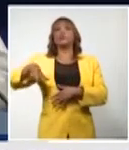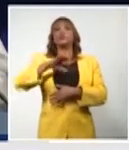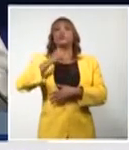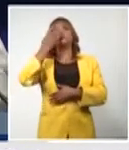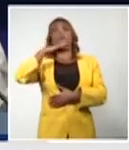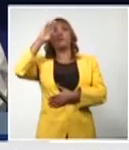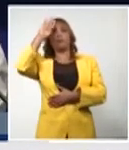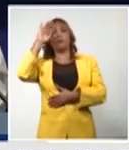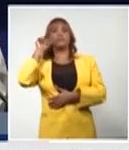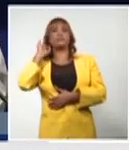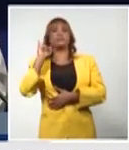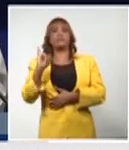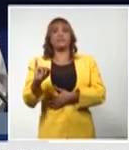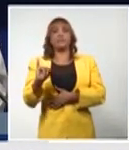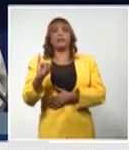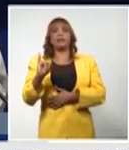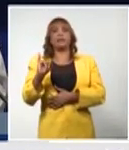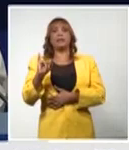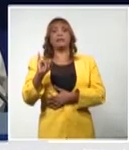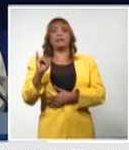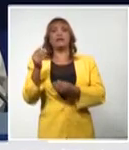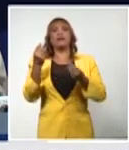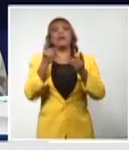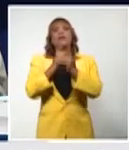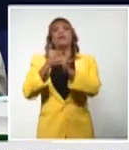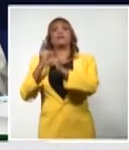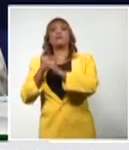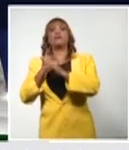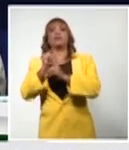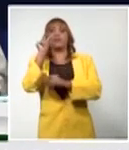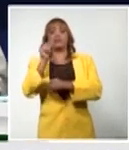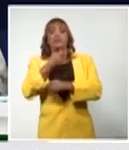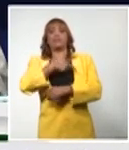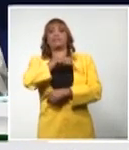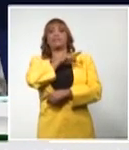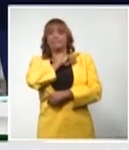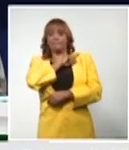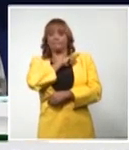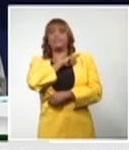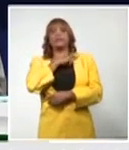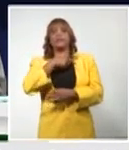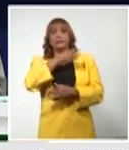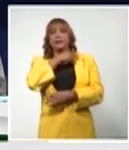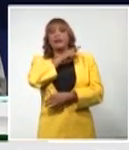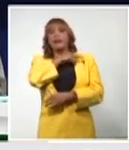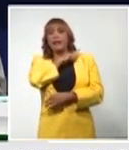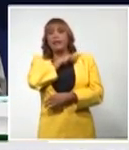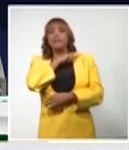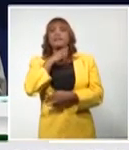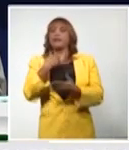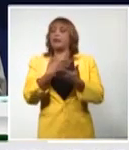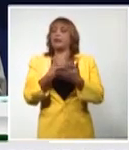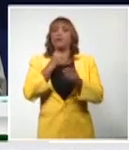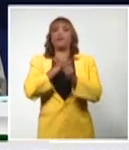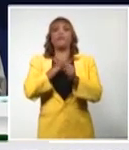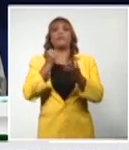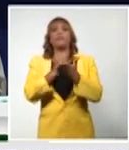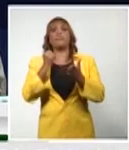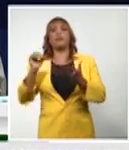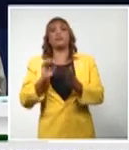cases diagnosed yesterday are all Cubans. 6 are confirmed case contacts,